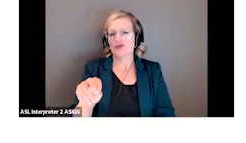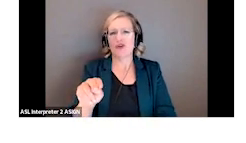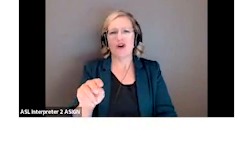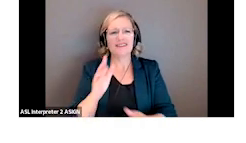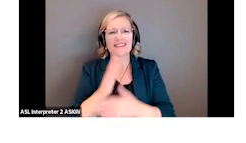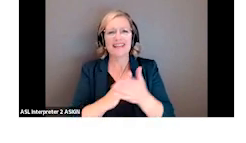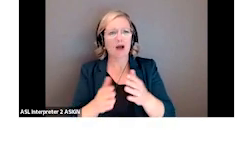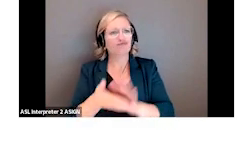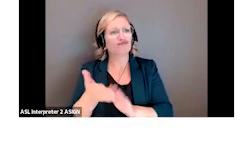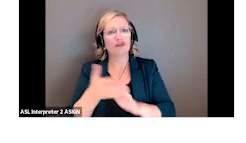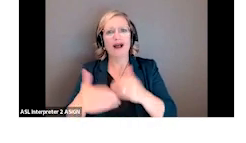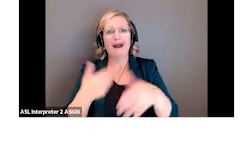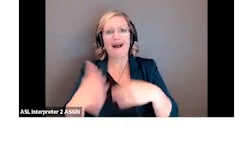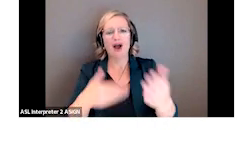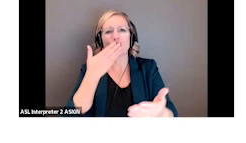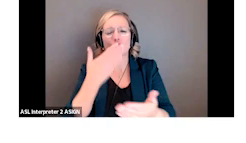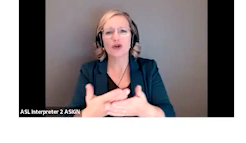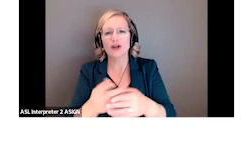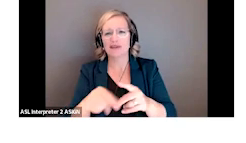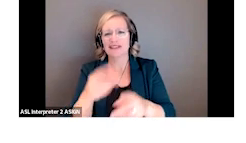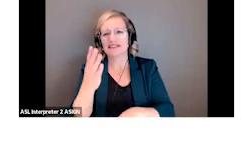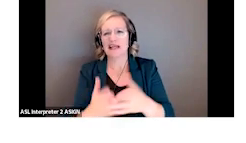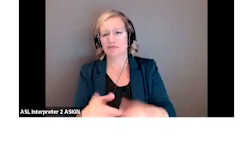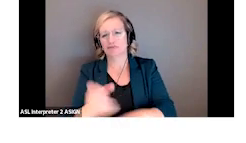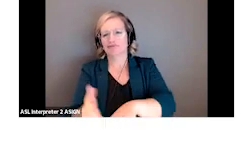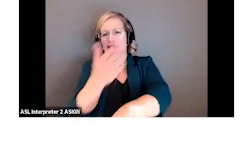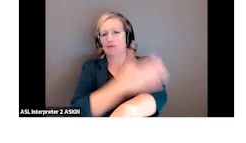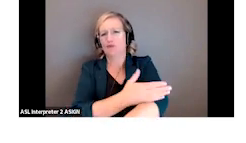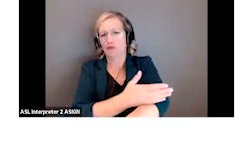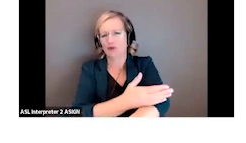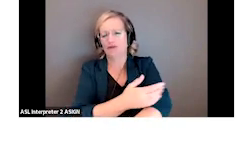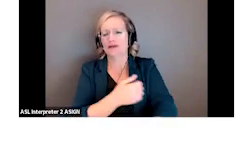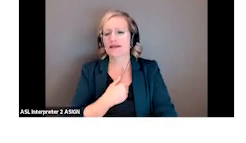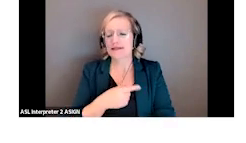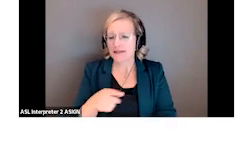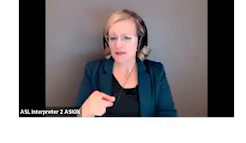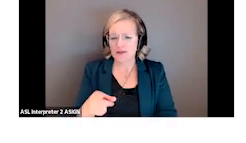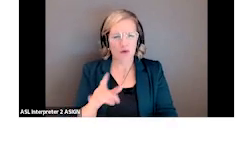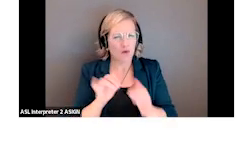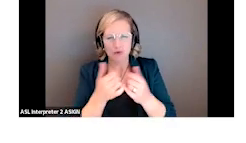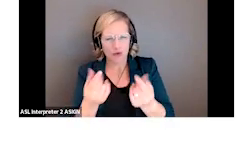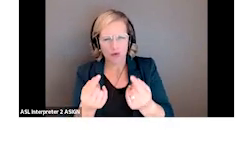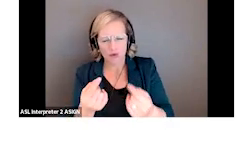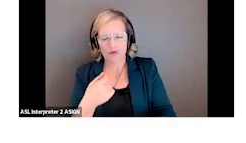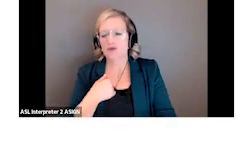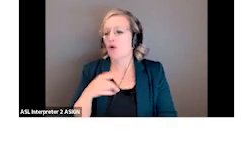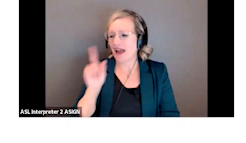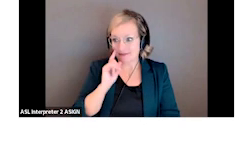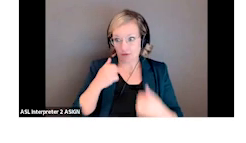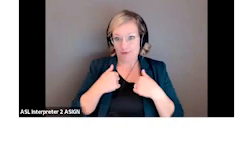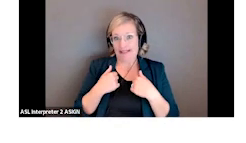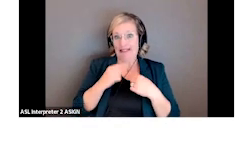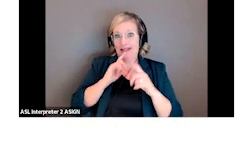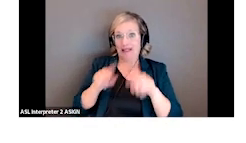So we have to know a bit more about what the efficiency gaps and things that you're struggling with there.